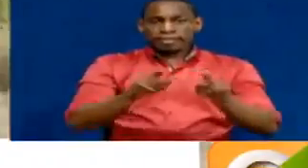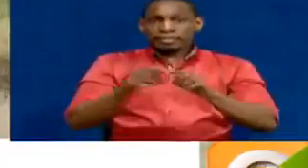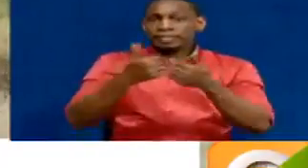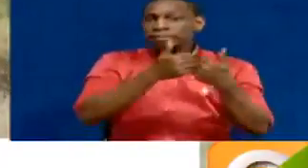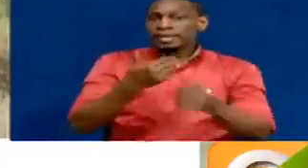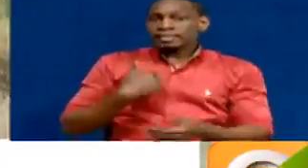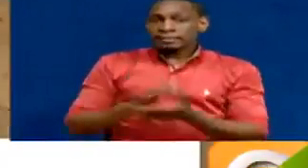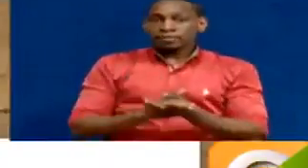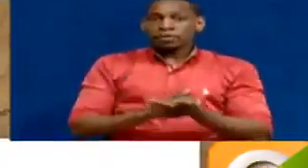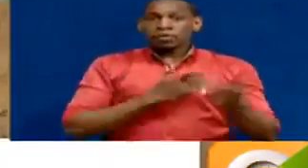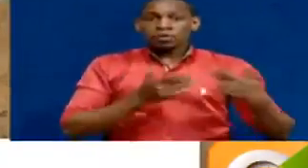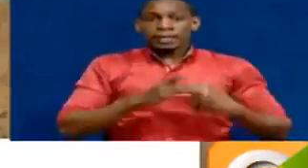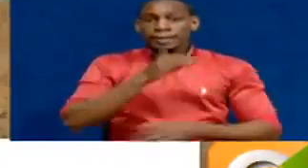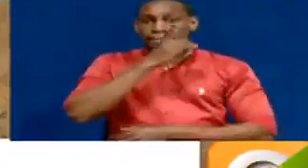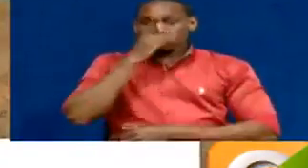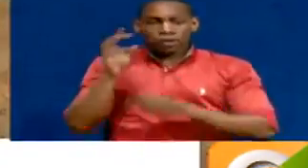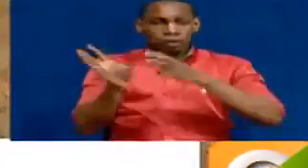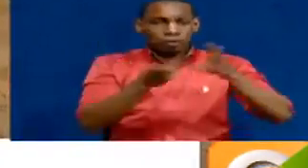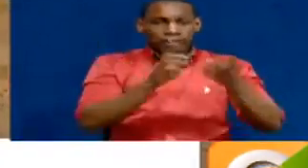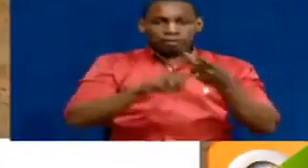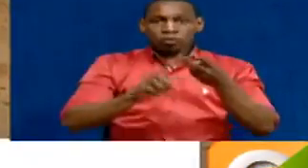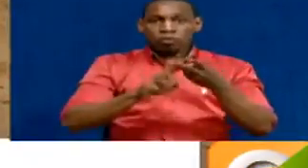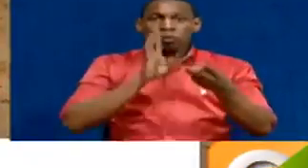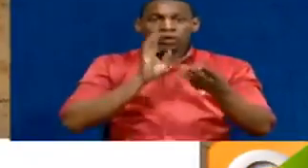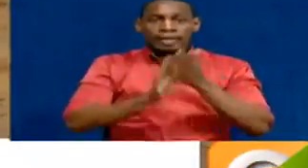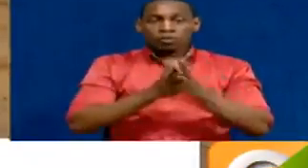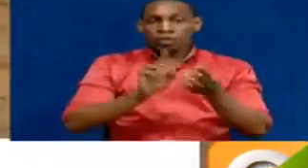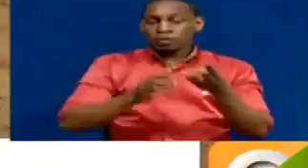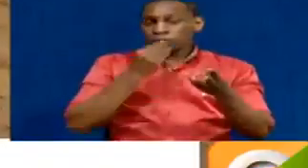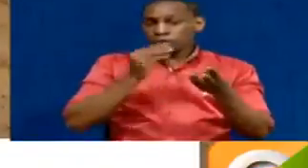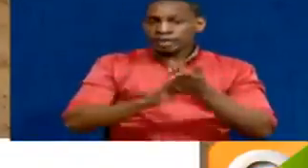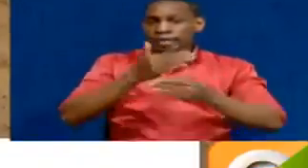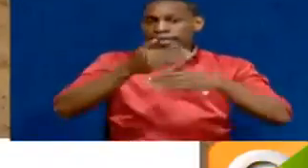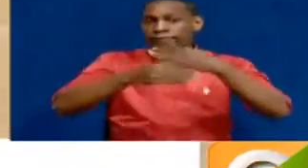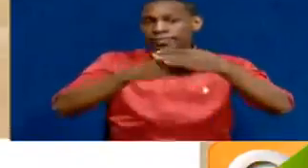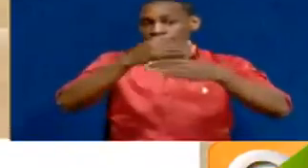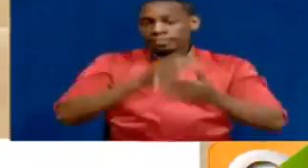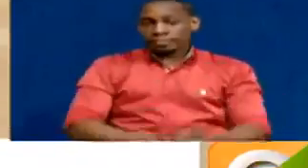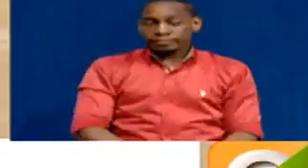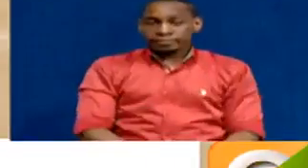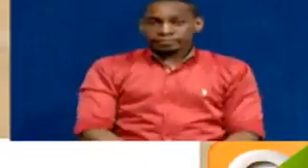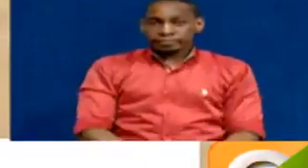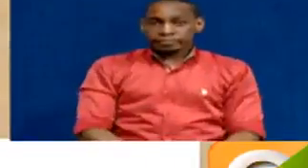same challenges when it comes to drought, lack of water, pasture and infrastructure?